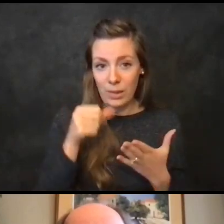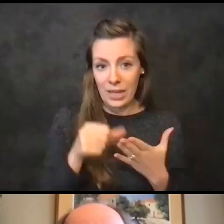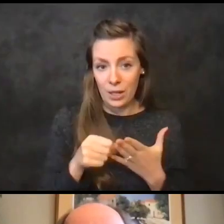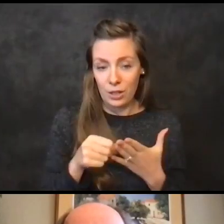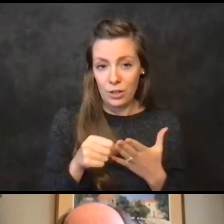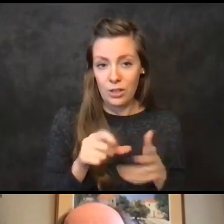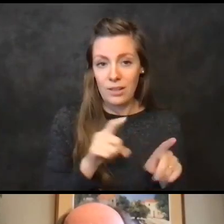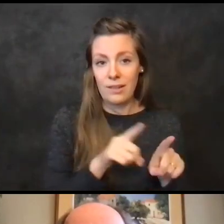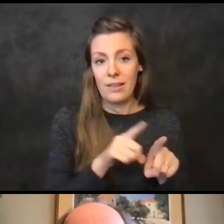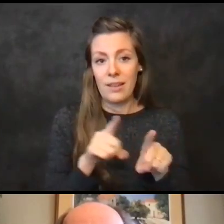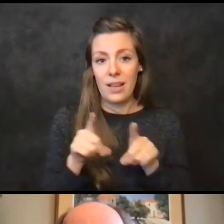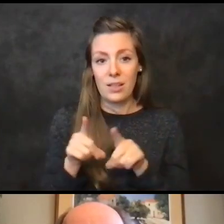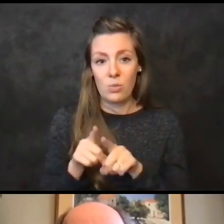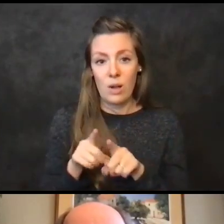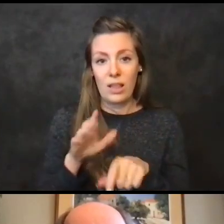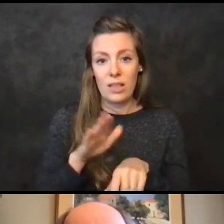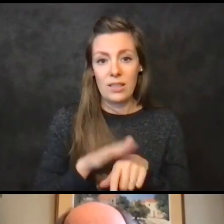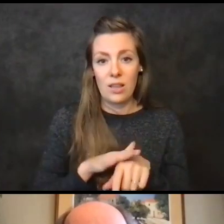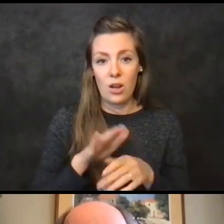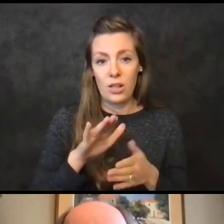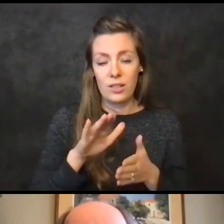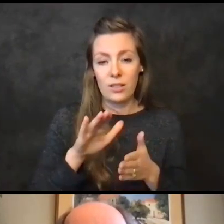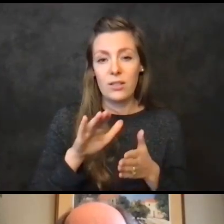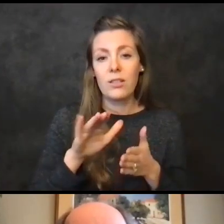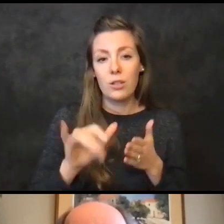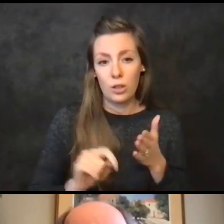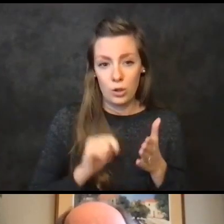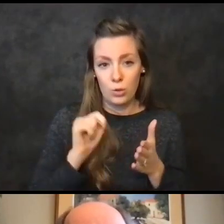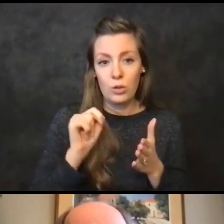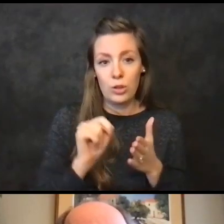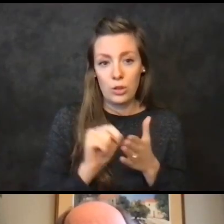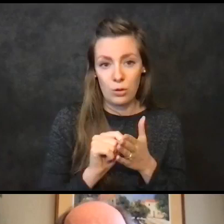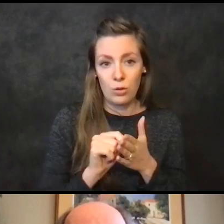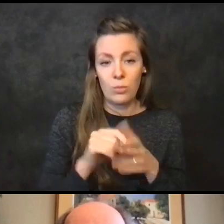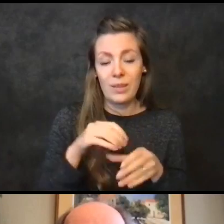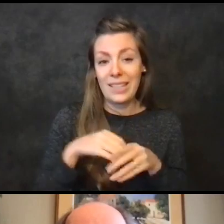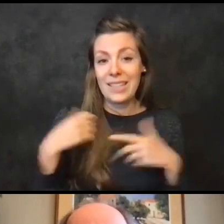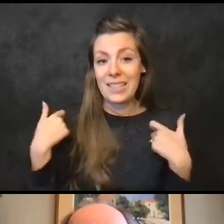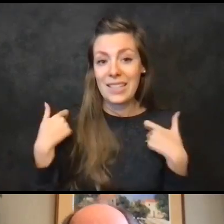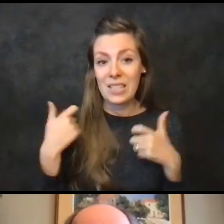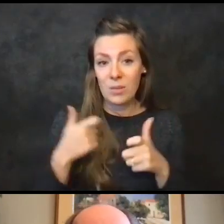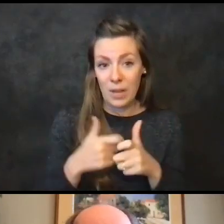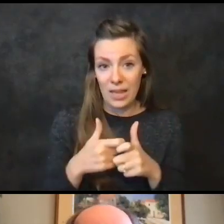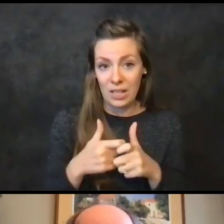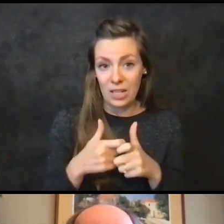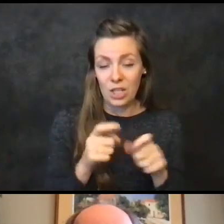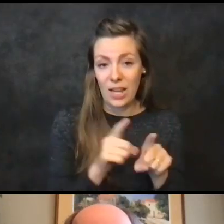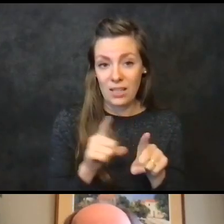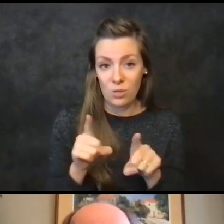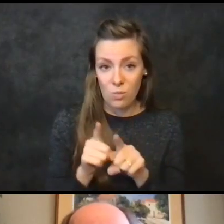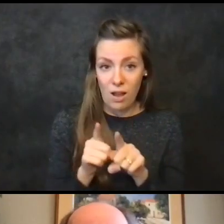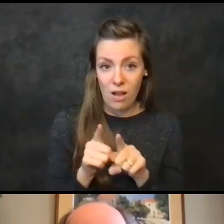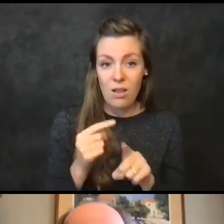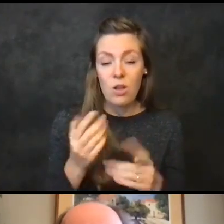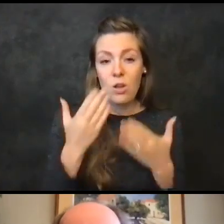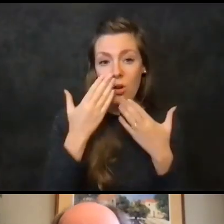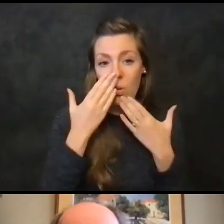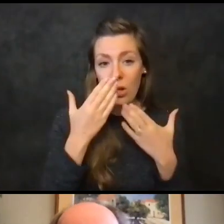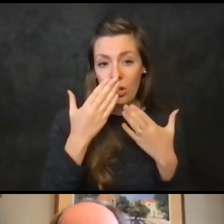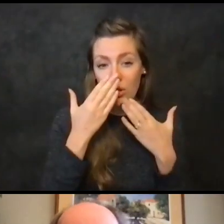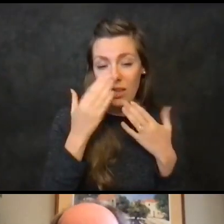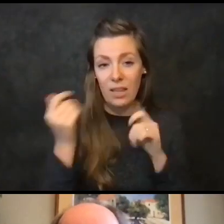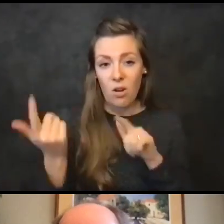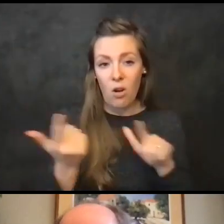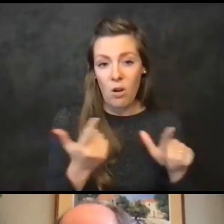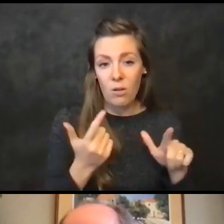as well as on the county's YouTube page in Spanish. We also would like to thank the crew who